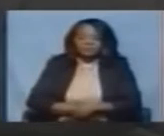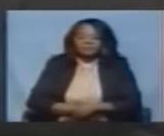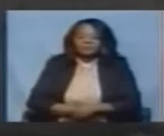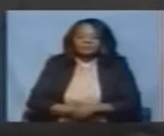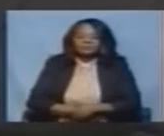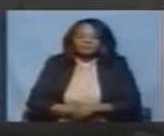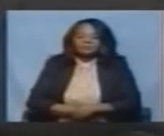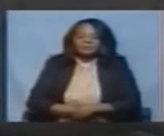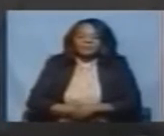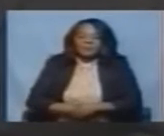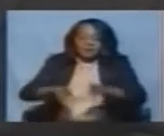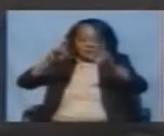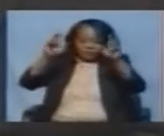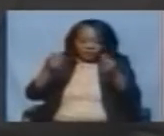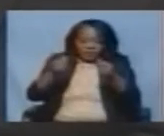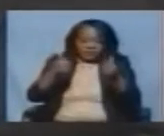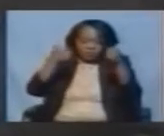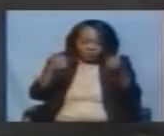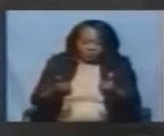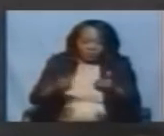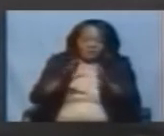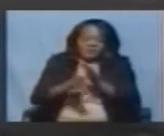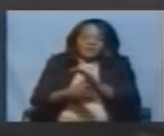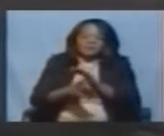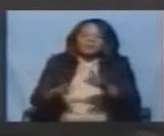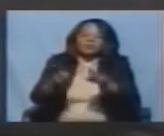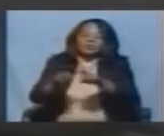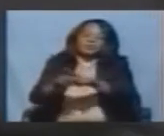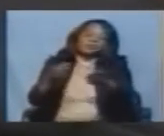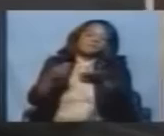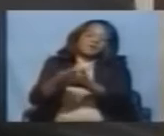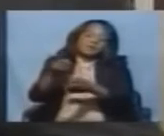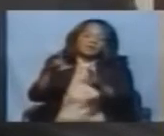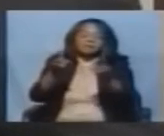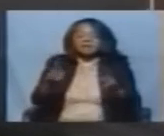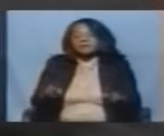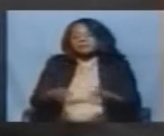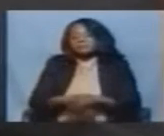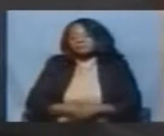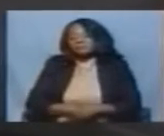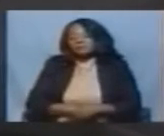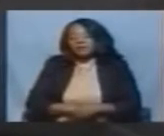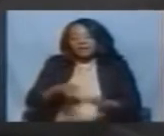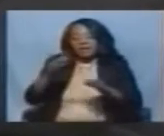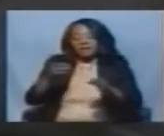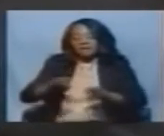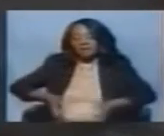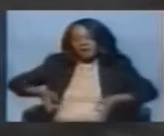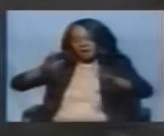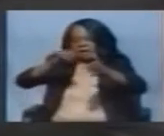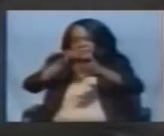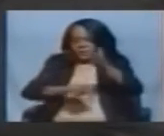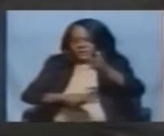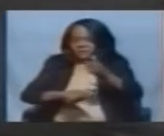is quoting properly is number 8, we'll find him and award him. Now, that process, what you call price reasonableness analysis, makes us, all